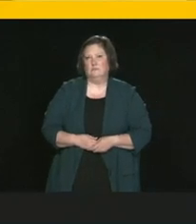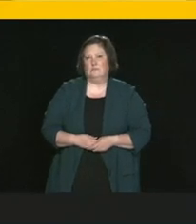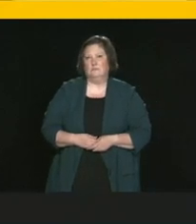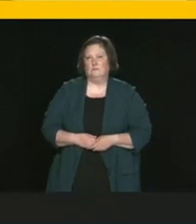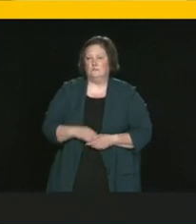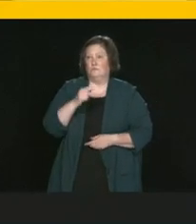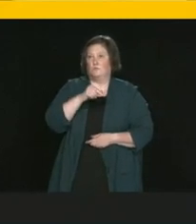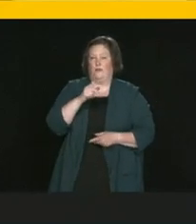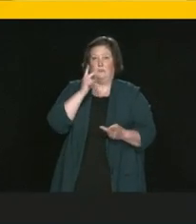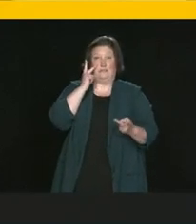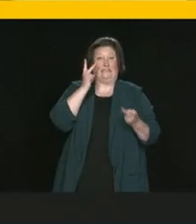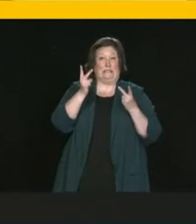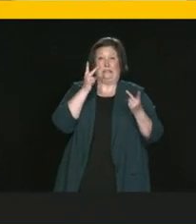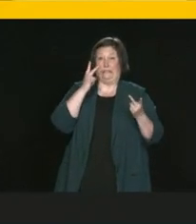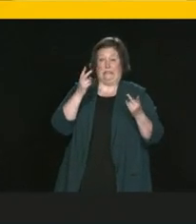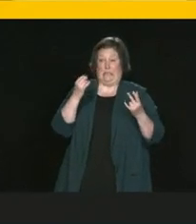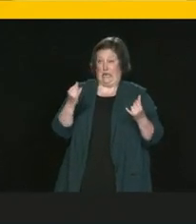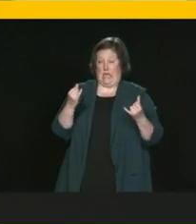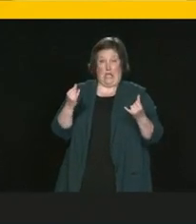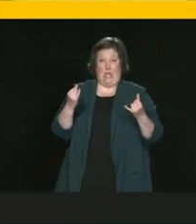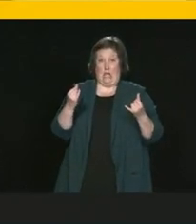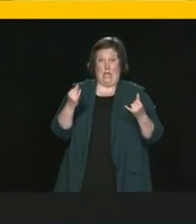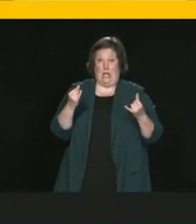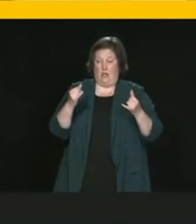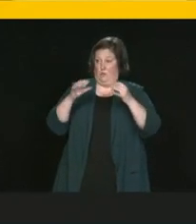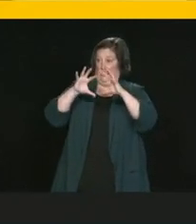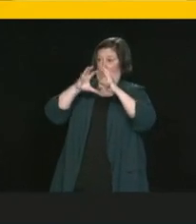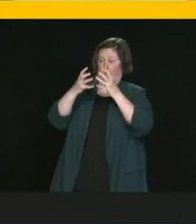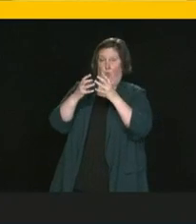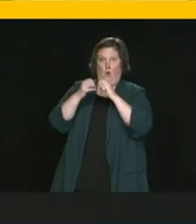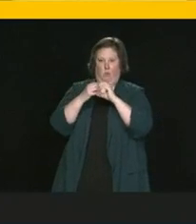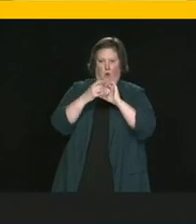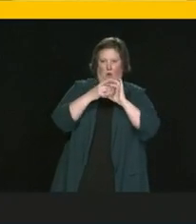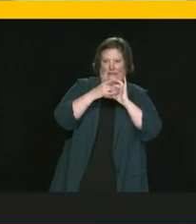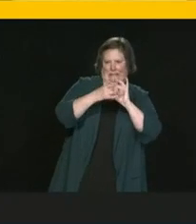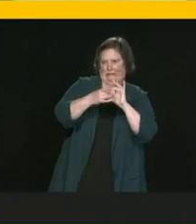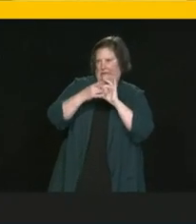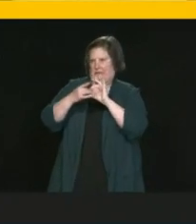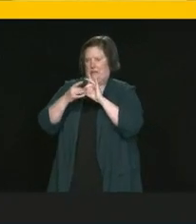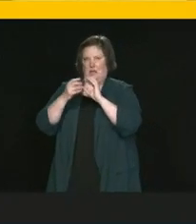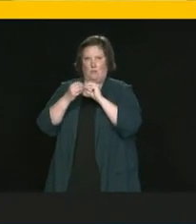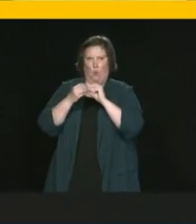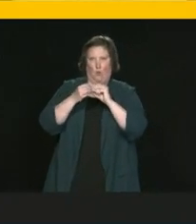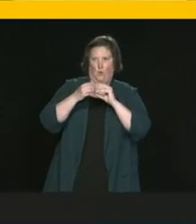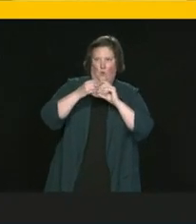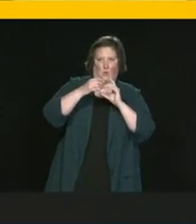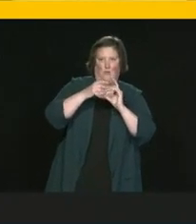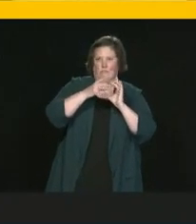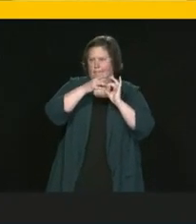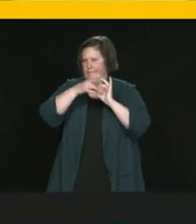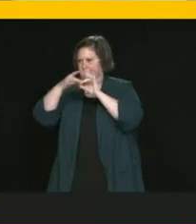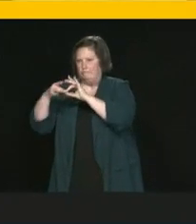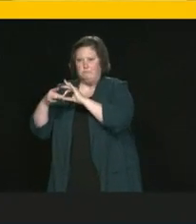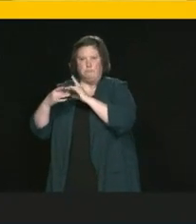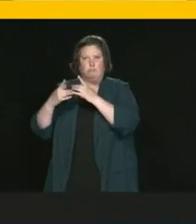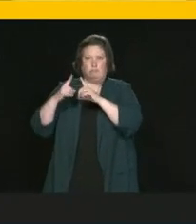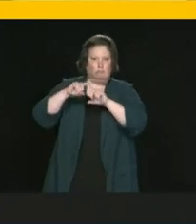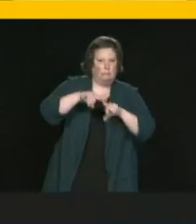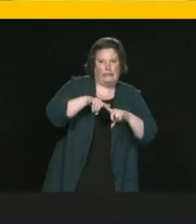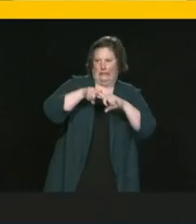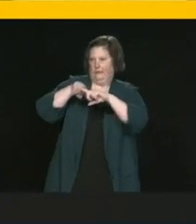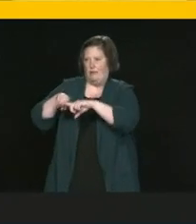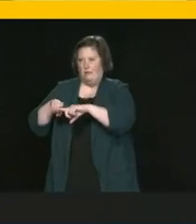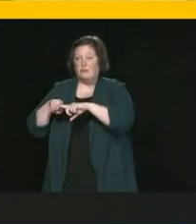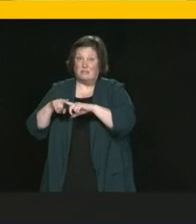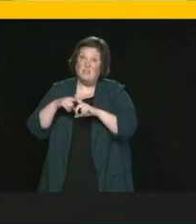how interconnected and interdependent the world is. You can take it in the positive and the negative. Obviously, the interconnections have